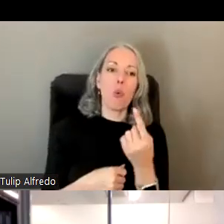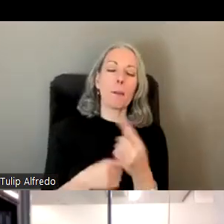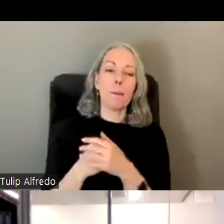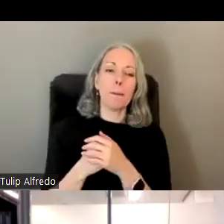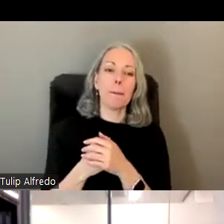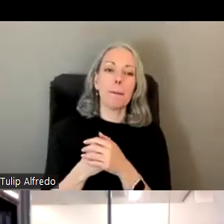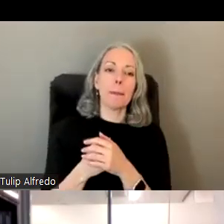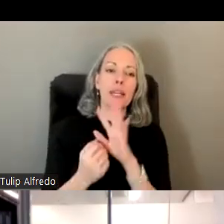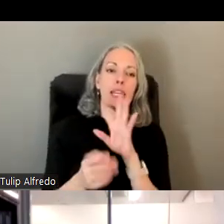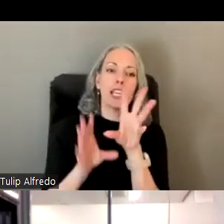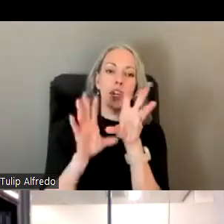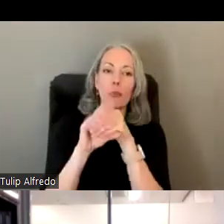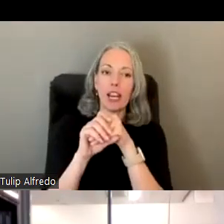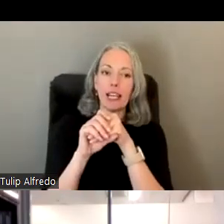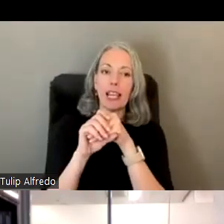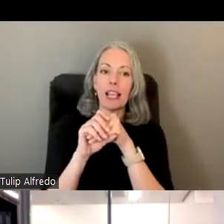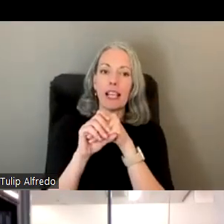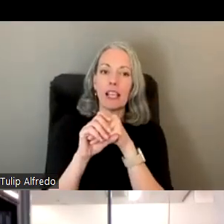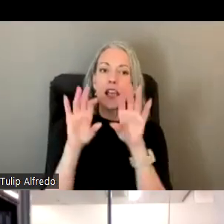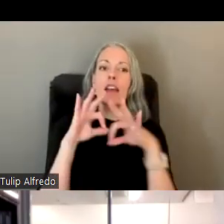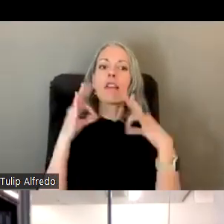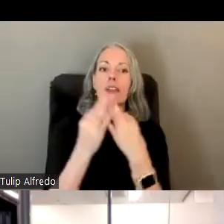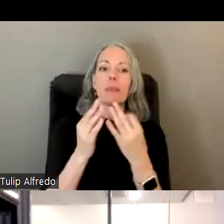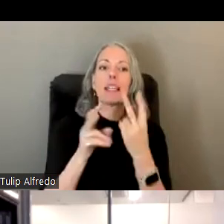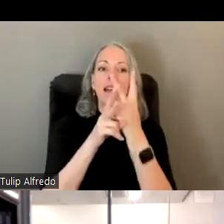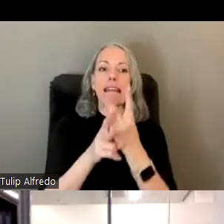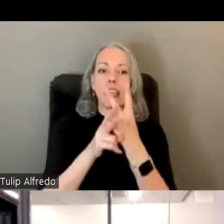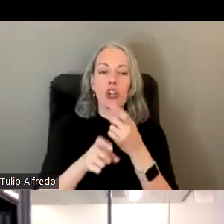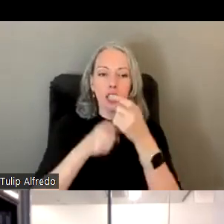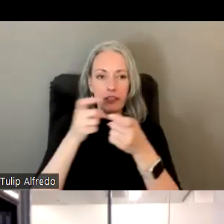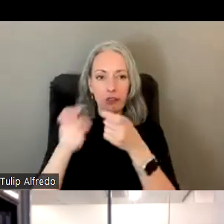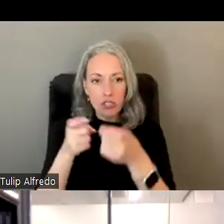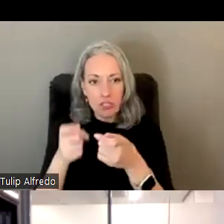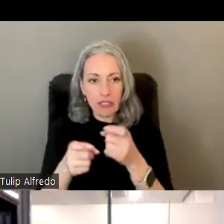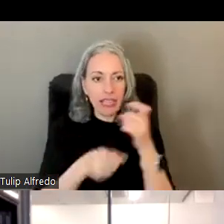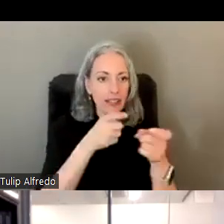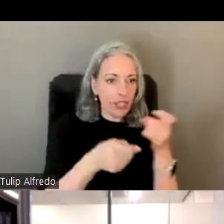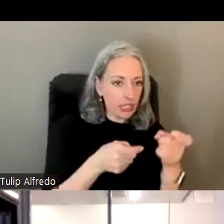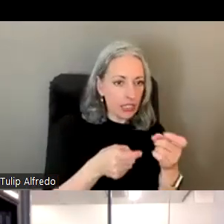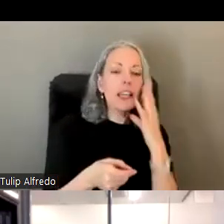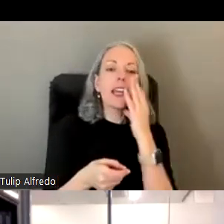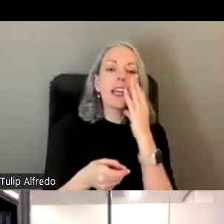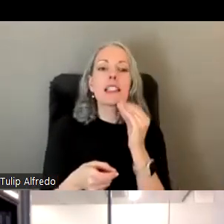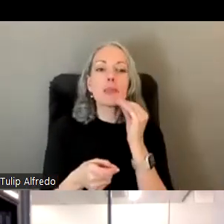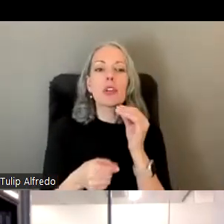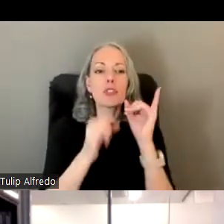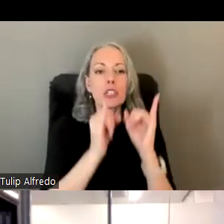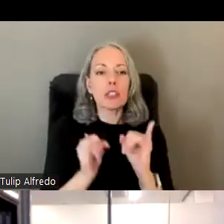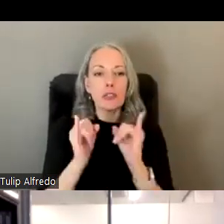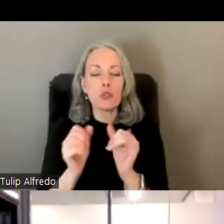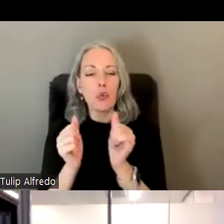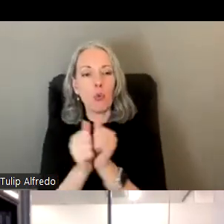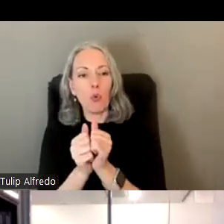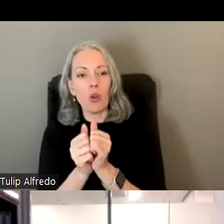the incorporating family caregivers, caregiving, and the experience of individuals with Alzheimer's into